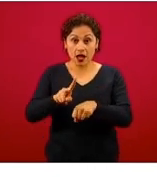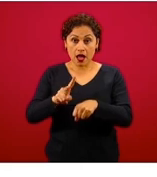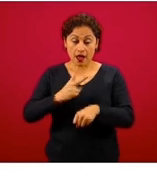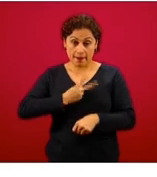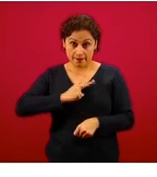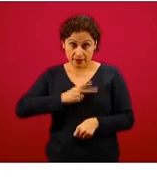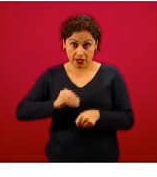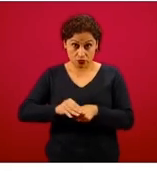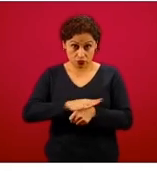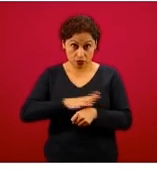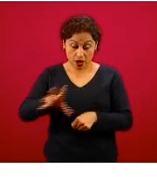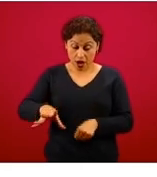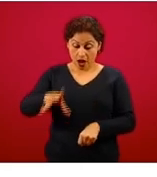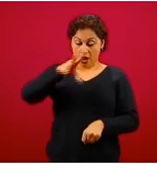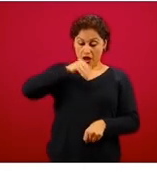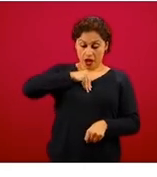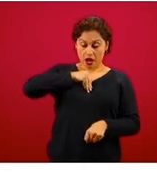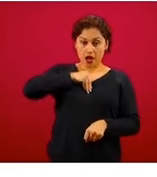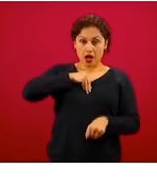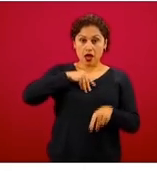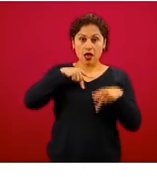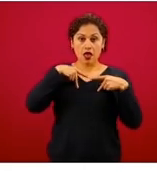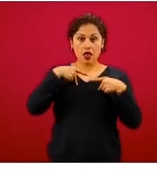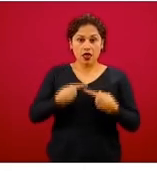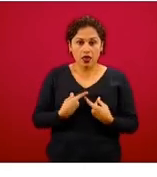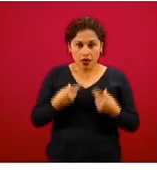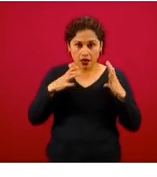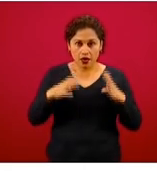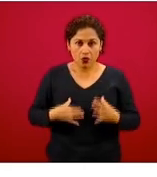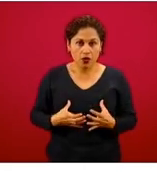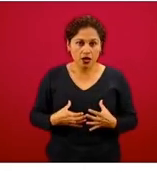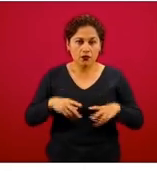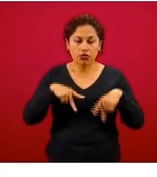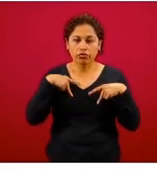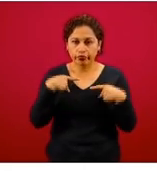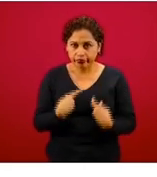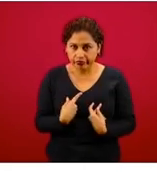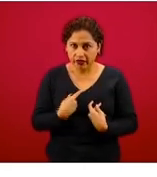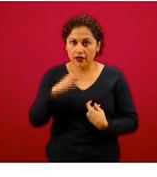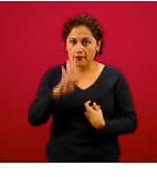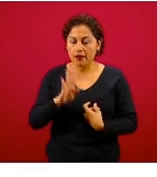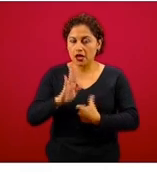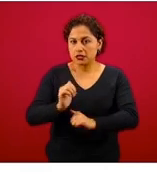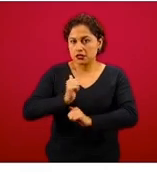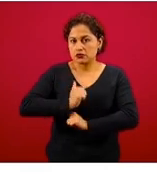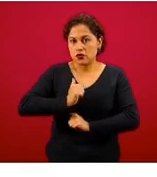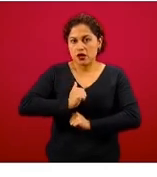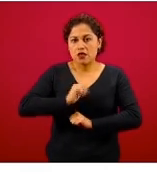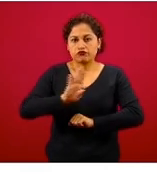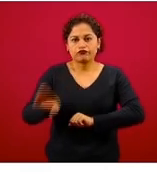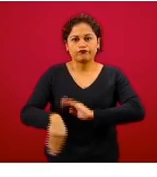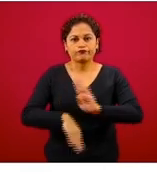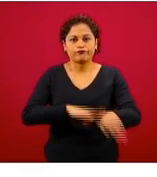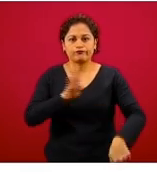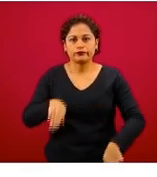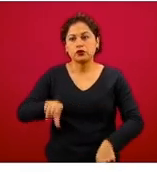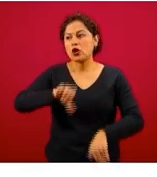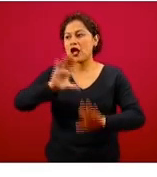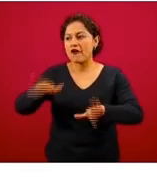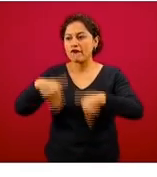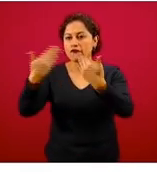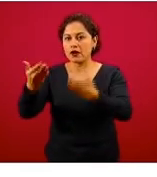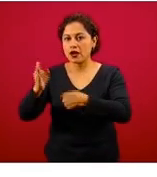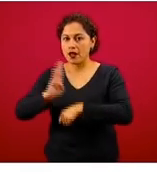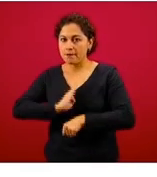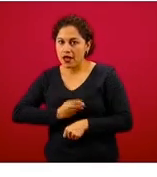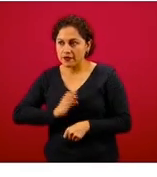paths llega a un that estado this de falla infection orgánica can múltiple. Es follow, un término para um, decir está depending enfermo on the grave del pre-existing hígado, del conditions, riñón, the del